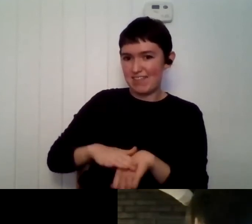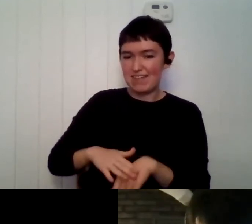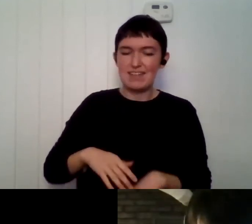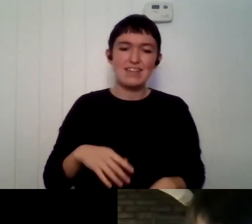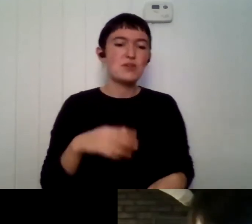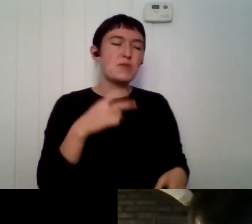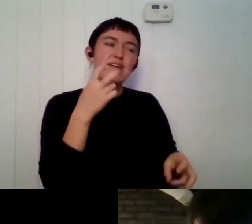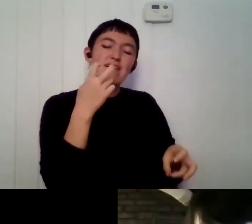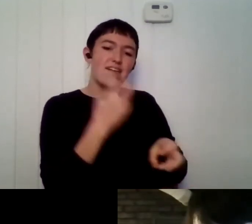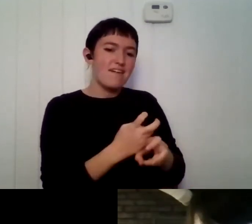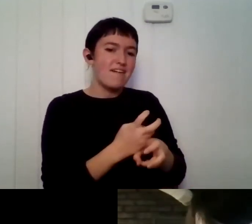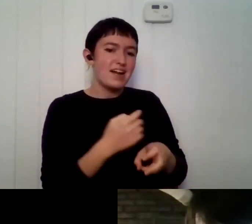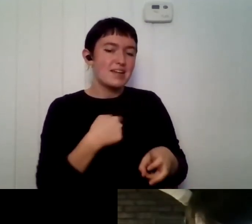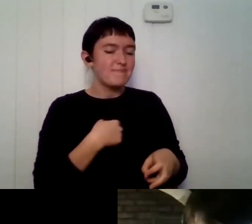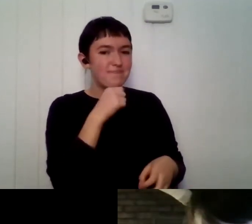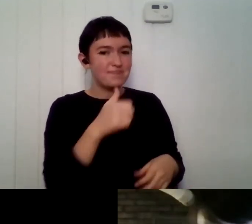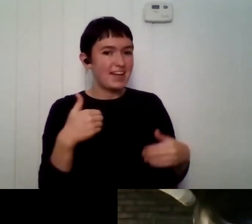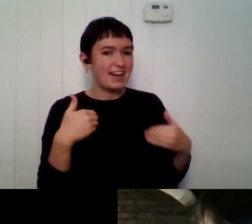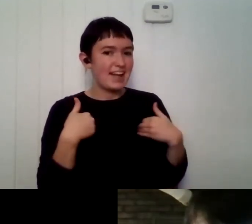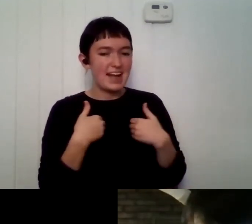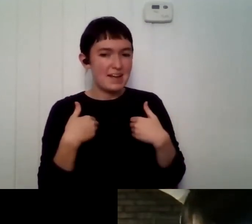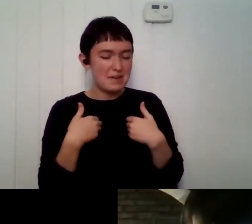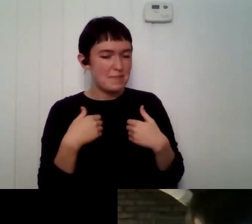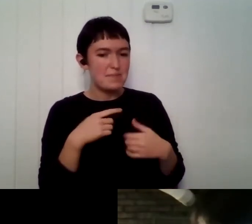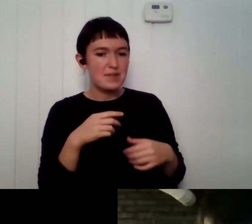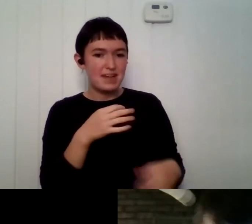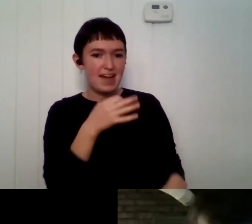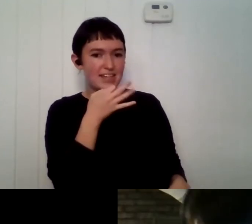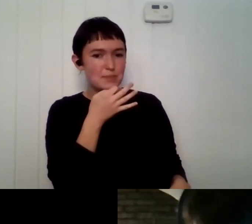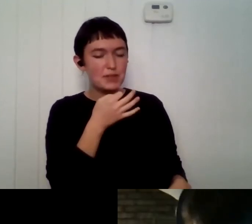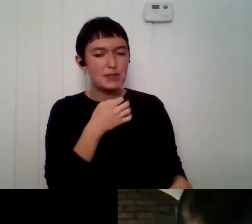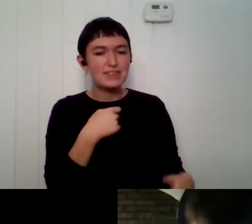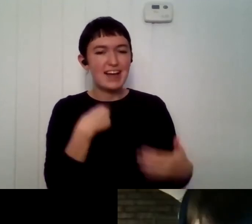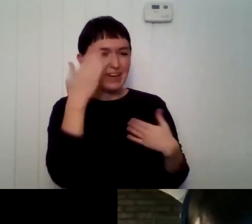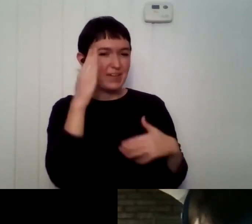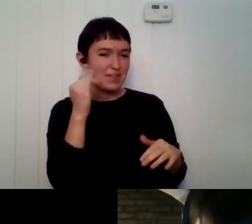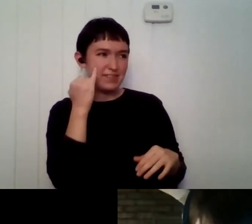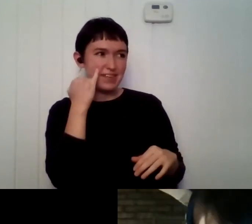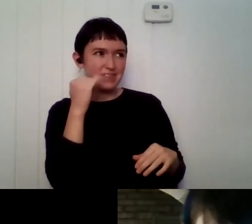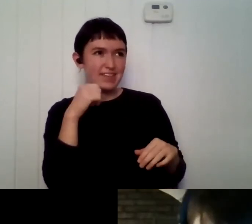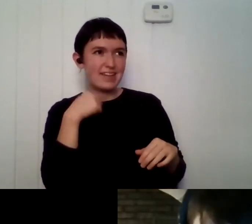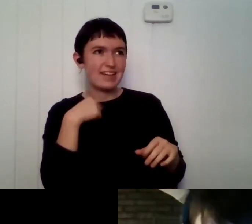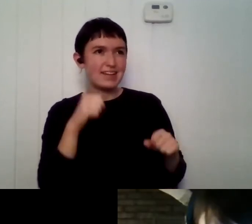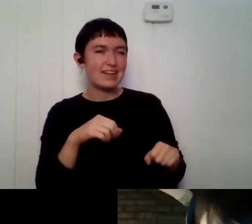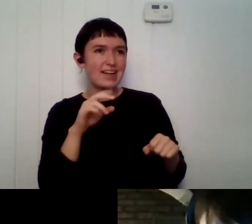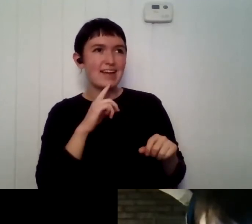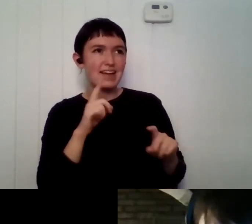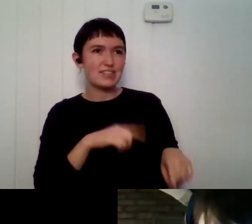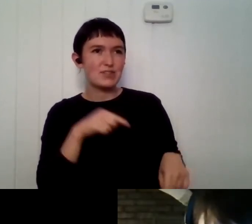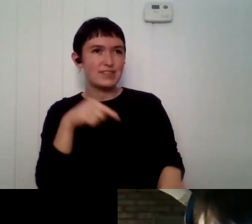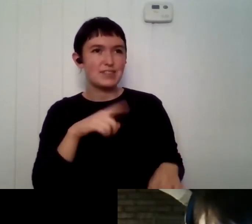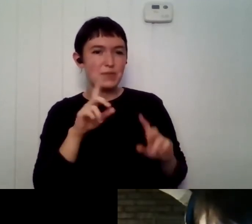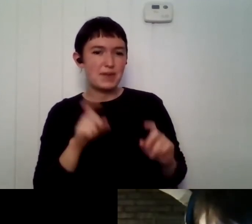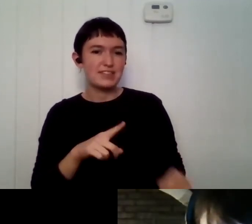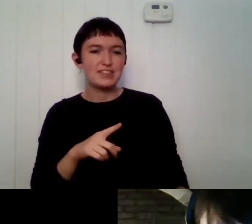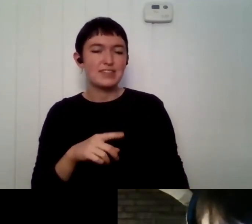an animal expert. Yeah. So I don't know if I can answer this question. It depends on the question